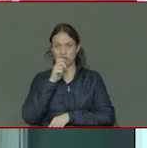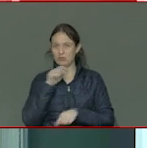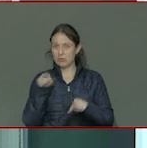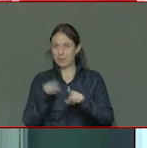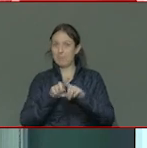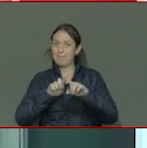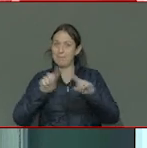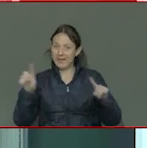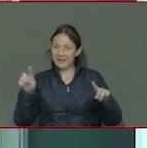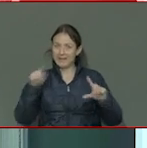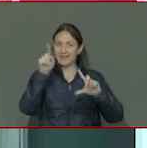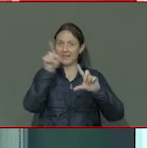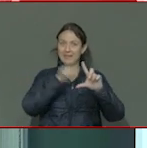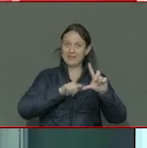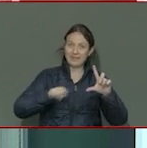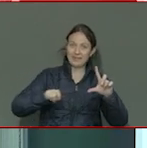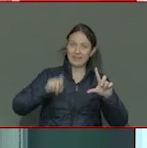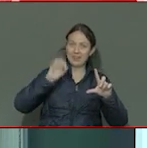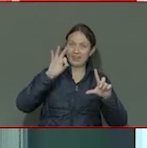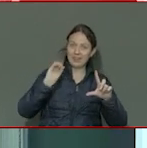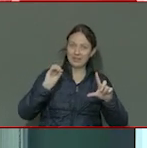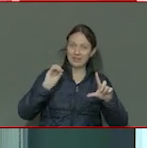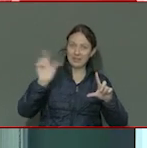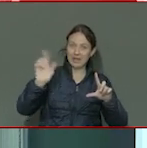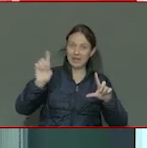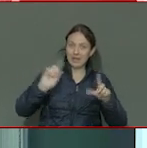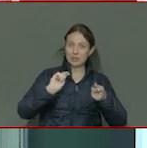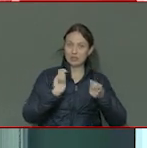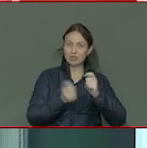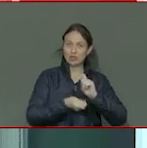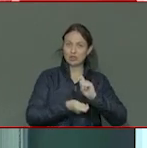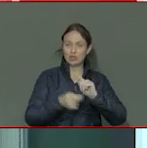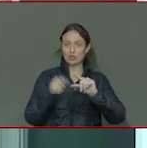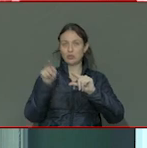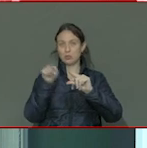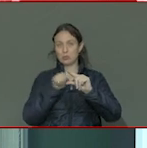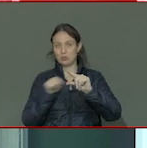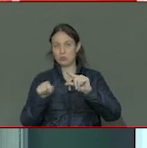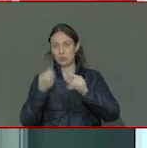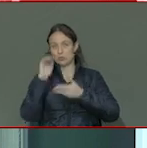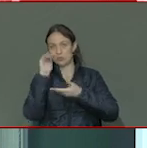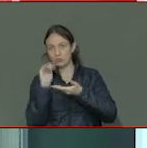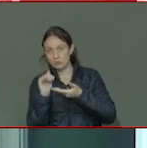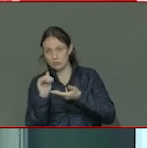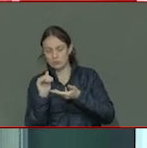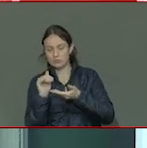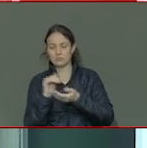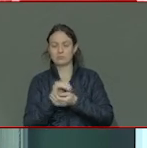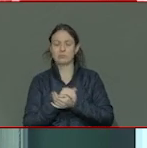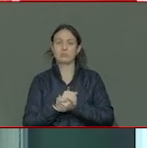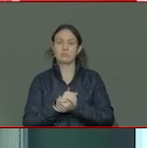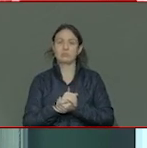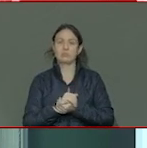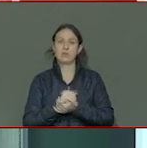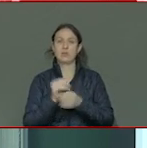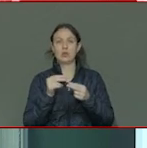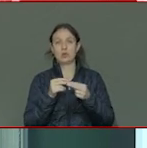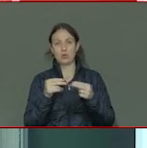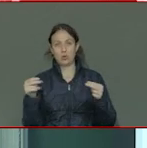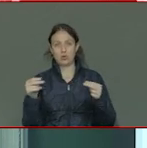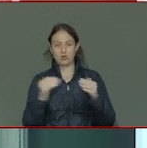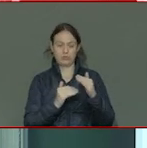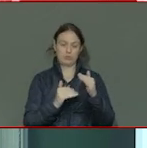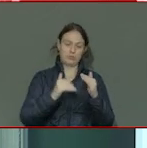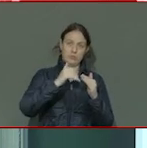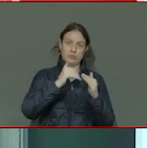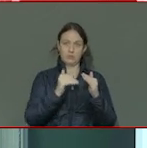now not 30 degrees, it is 20 degrees or whatever. To the horizontal on the crate.